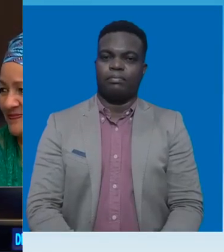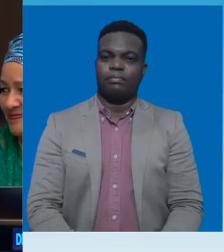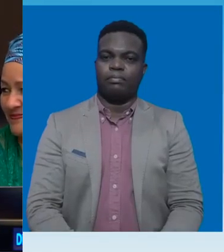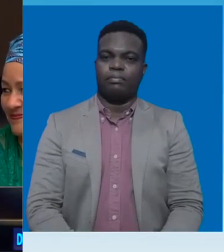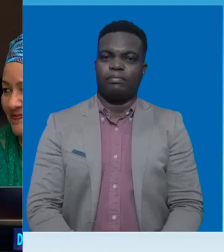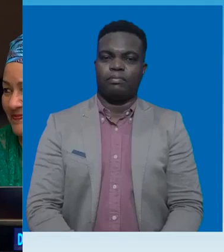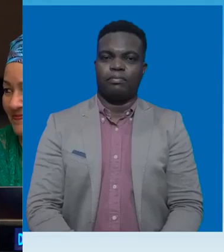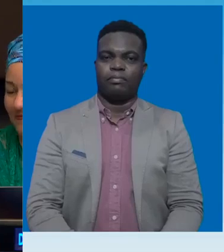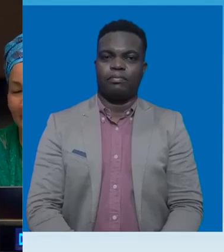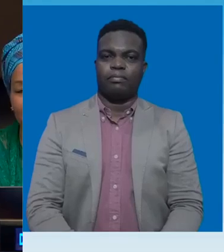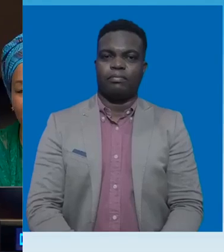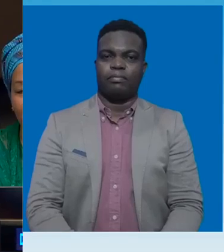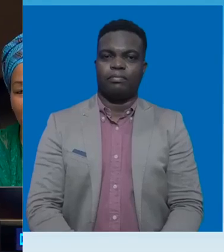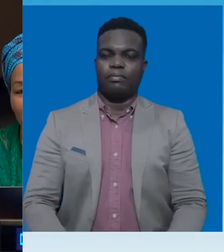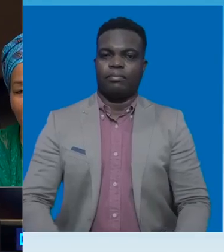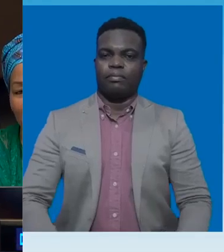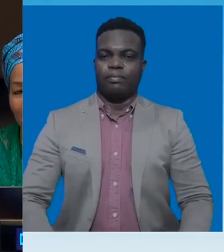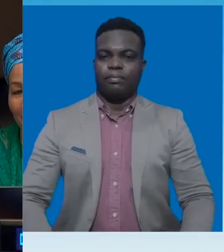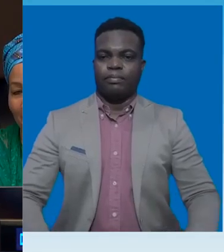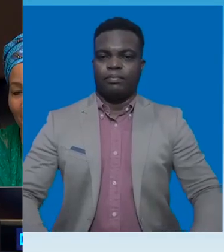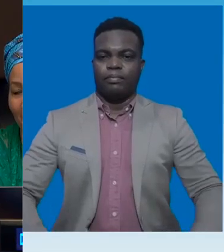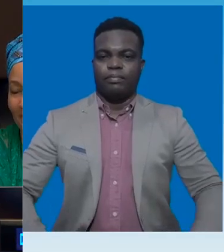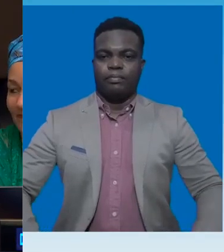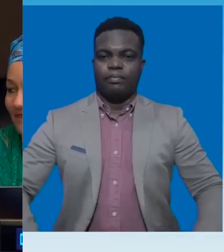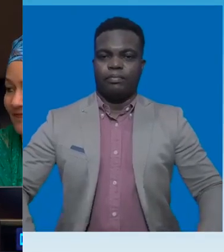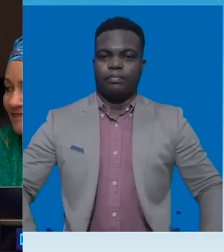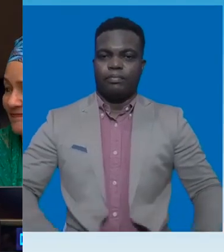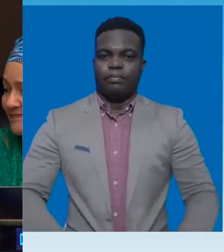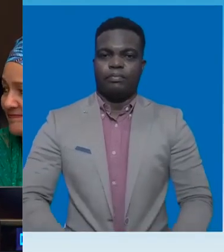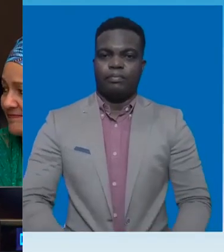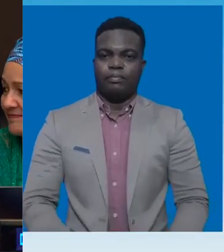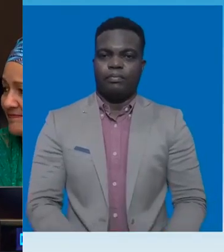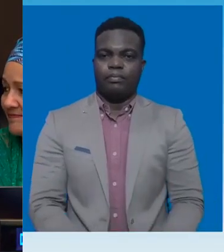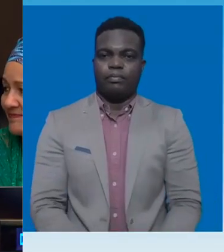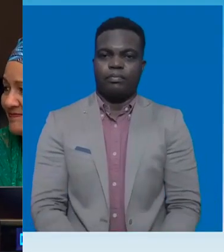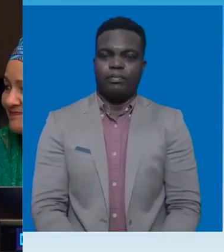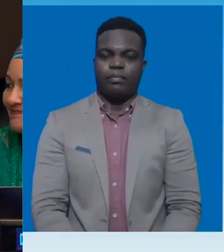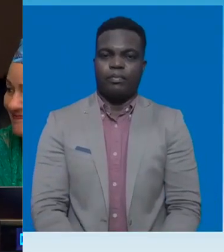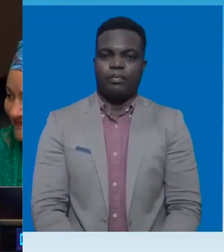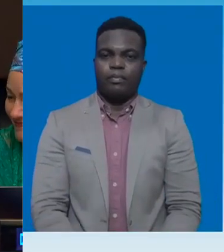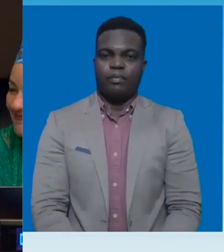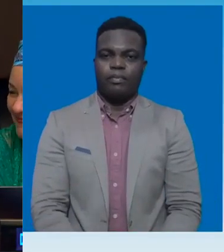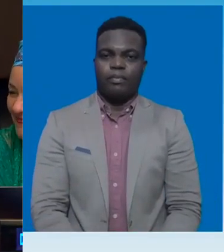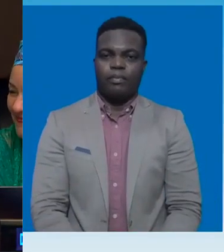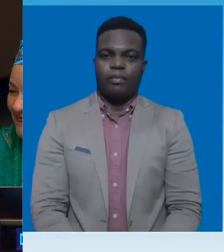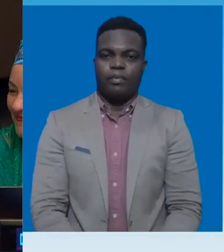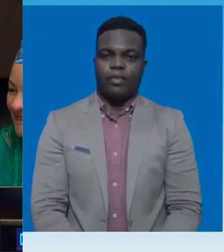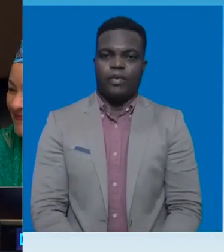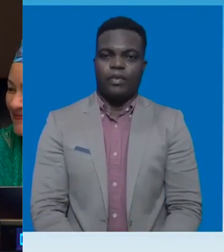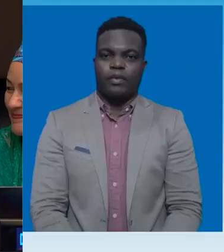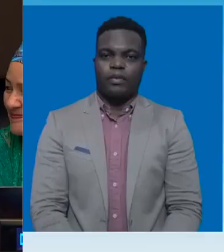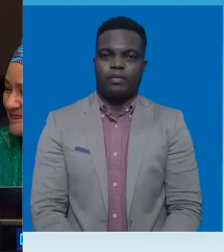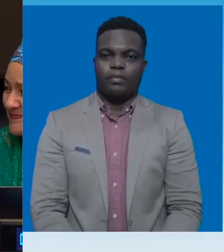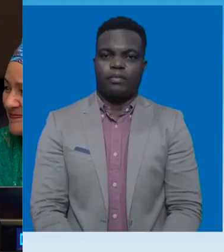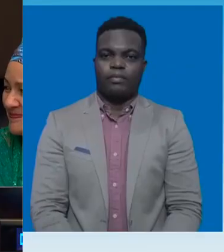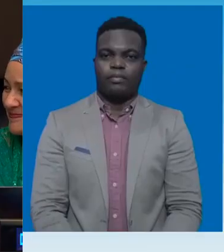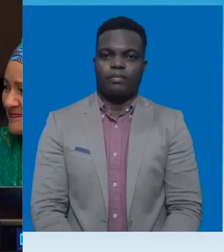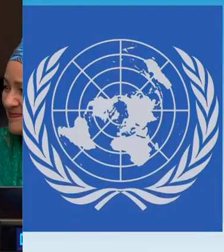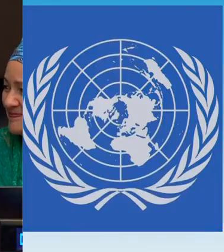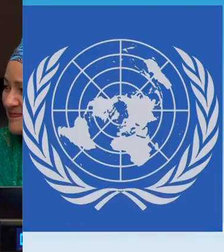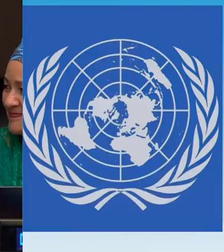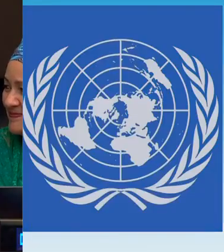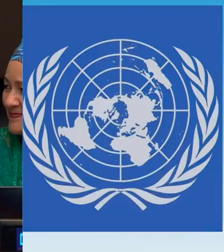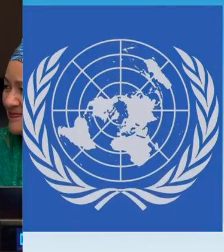We speak today on behalf of a movement of more than 5,500 organizations of persons with disabilities around the